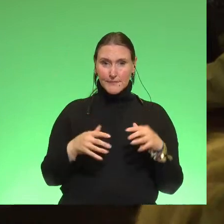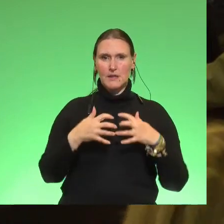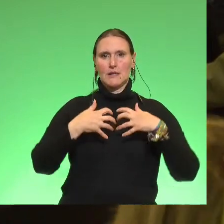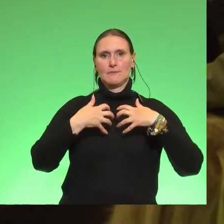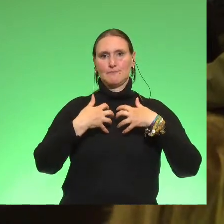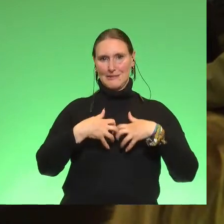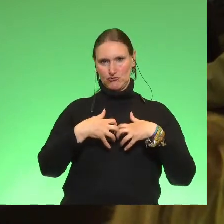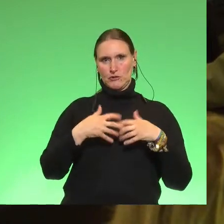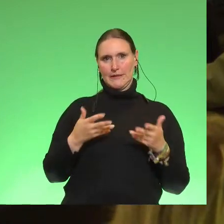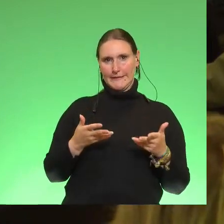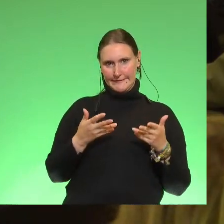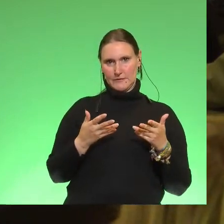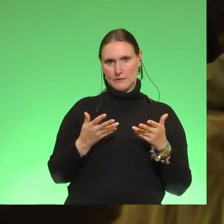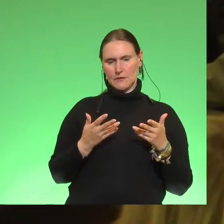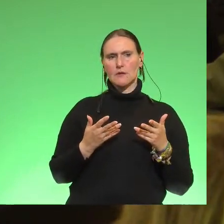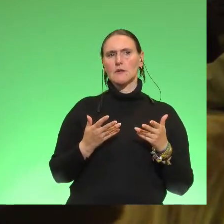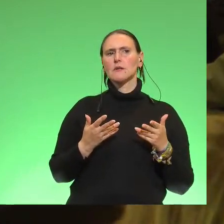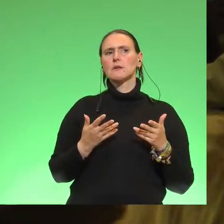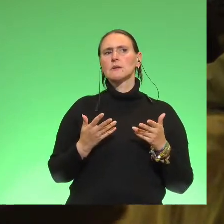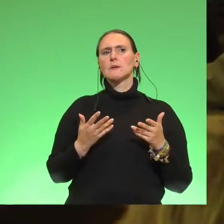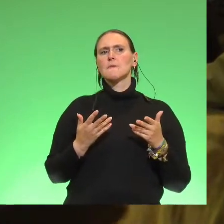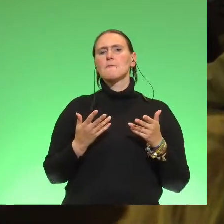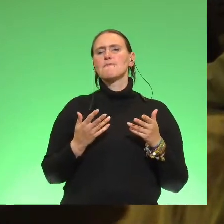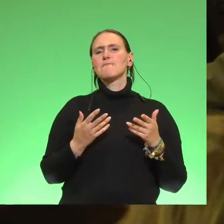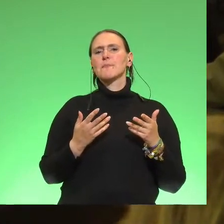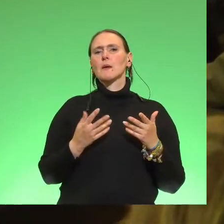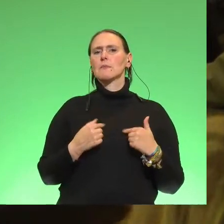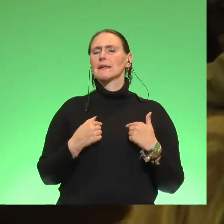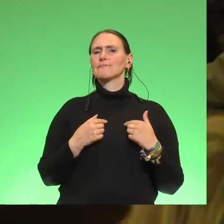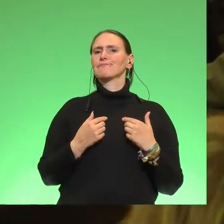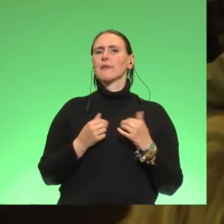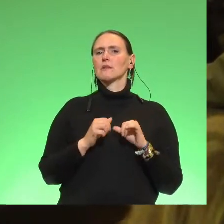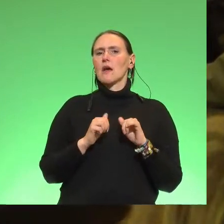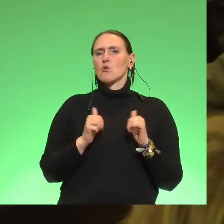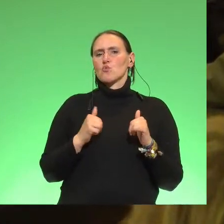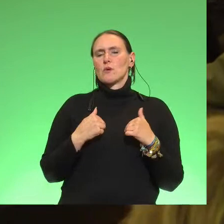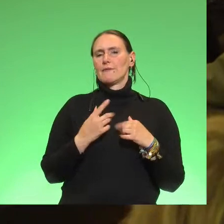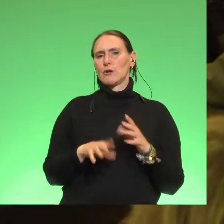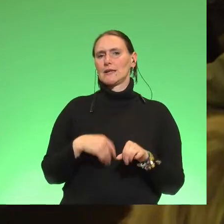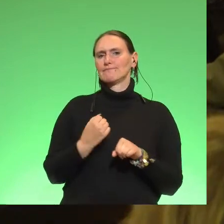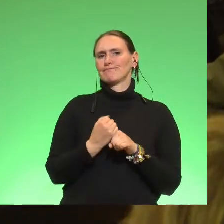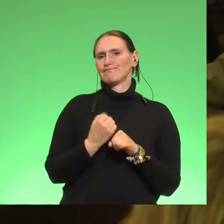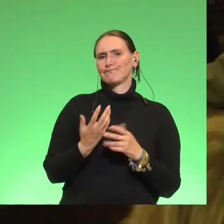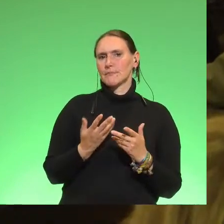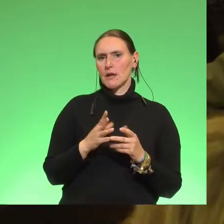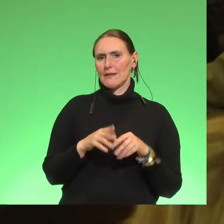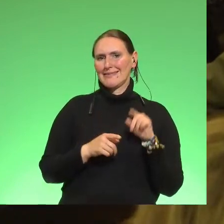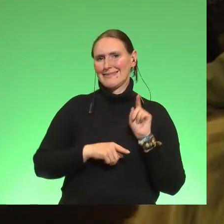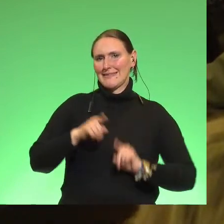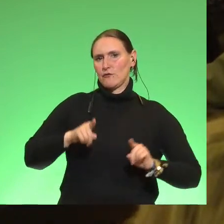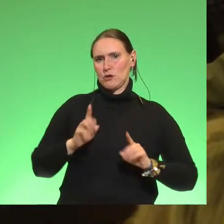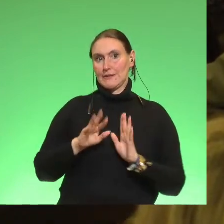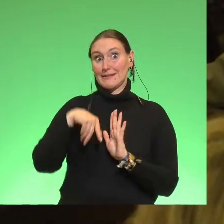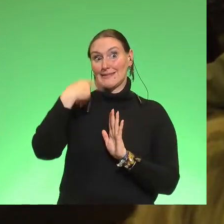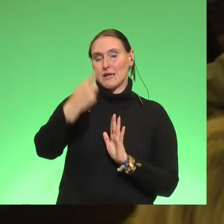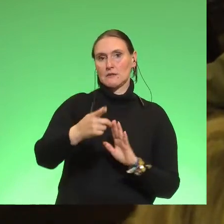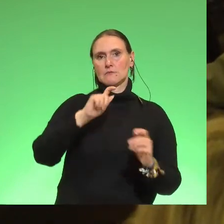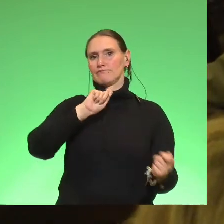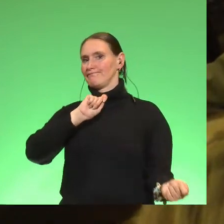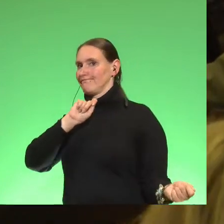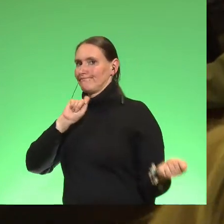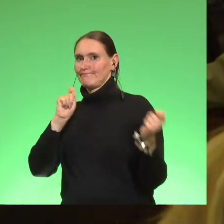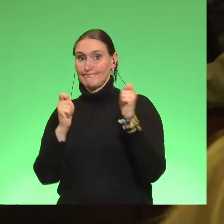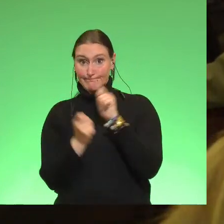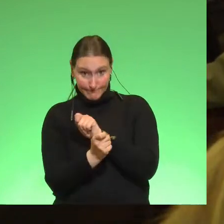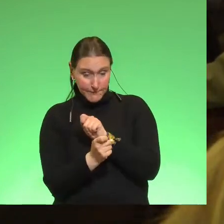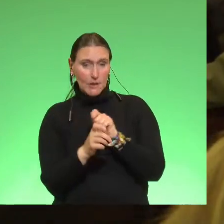things differently, but maybe there are some failures, because I also read in the introduction of